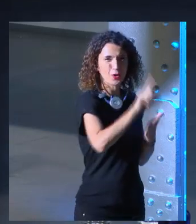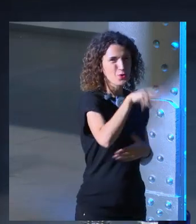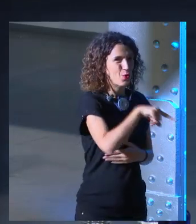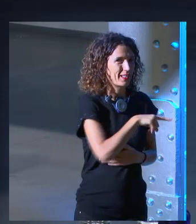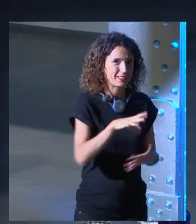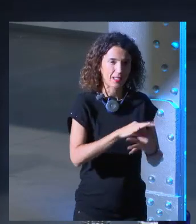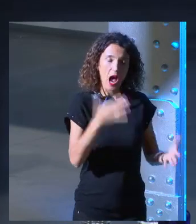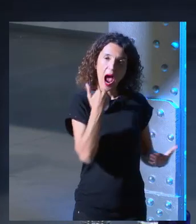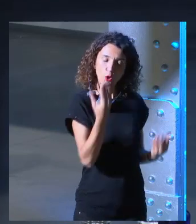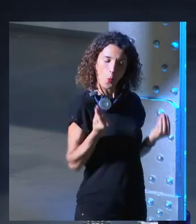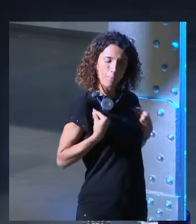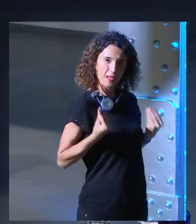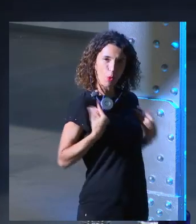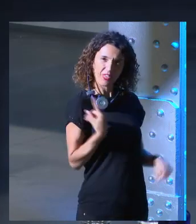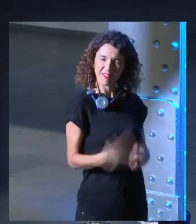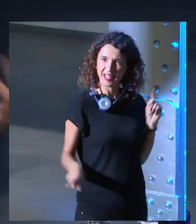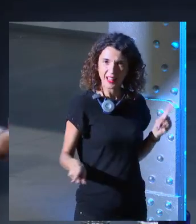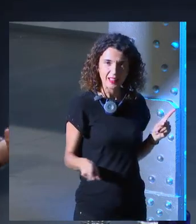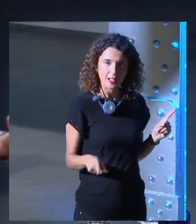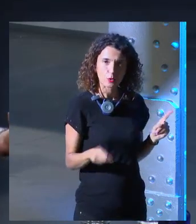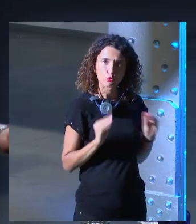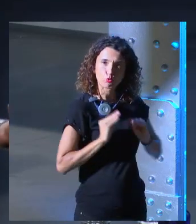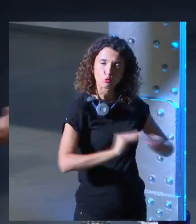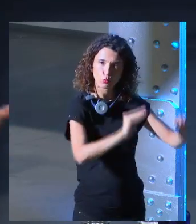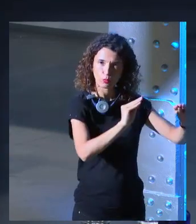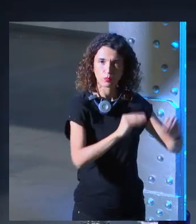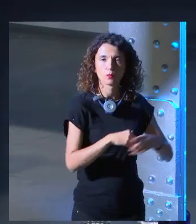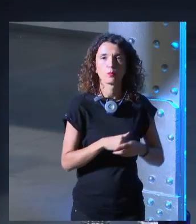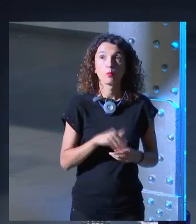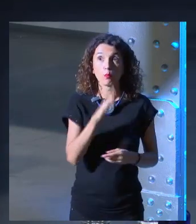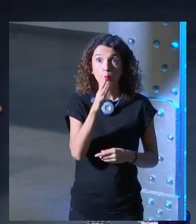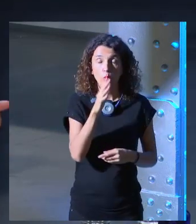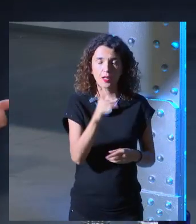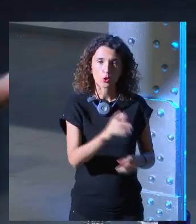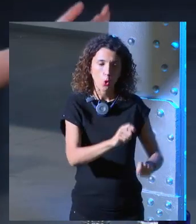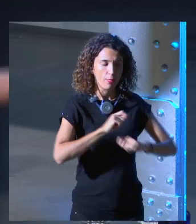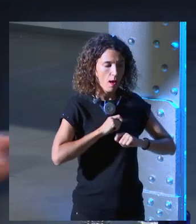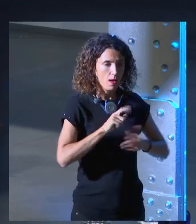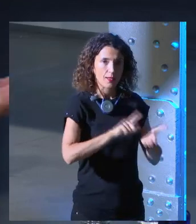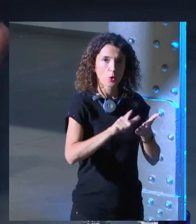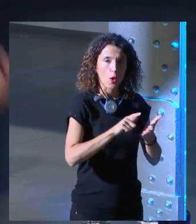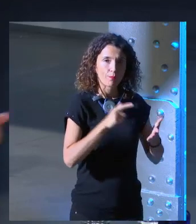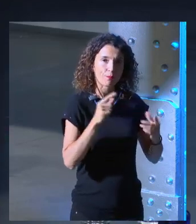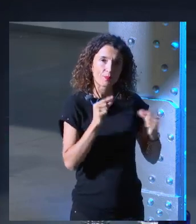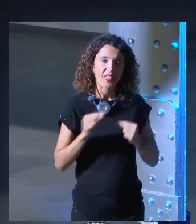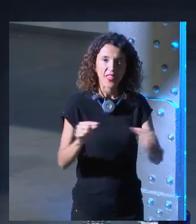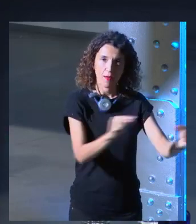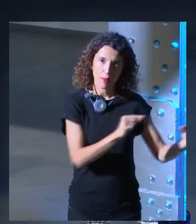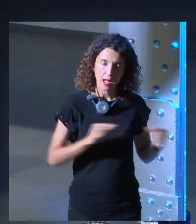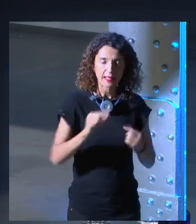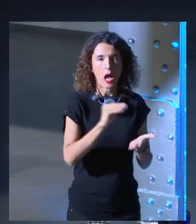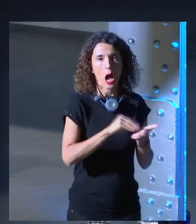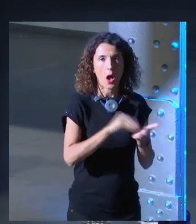that's why it causes so much debate between us, why we disagree so violently, why it's always so much to argue